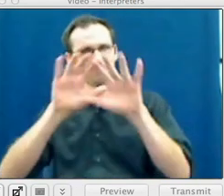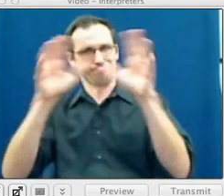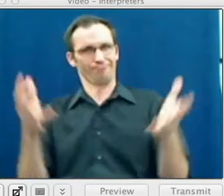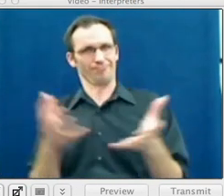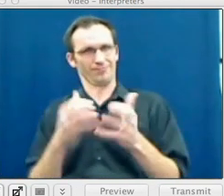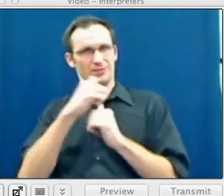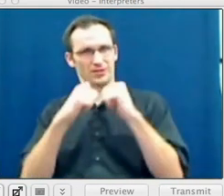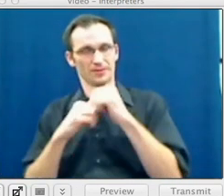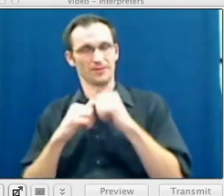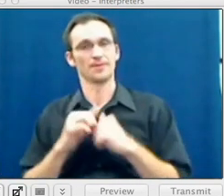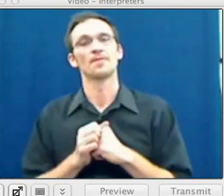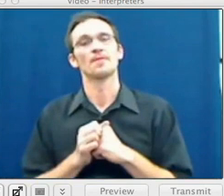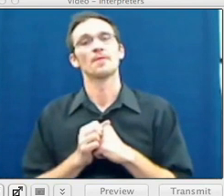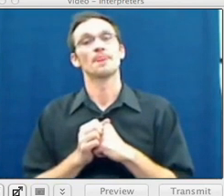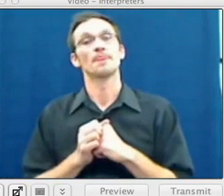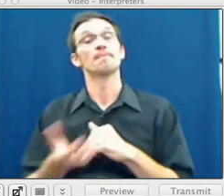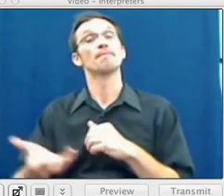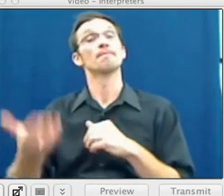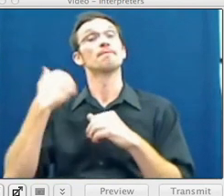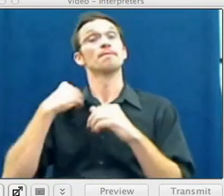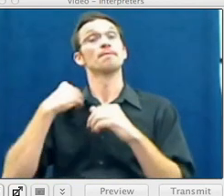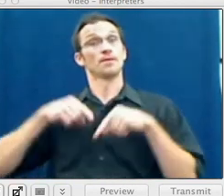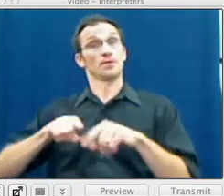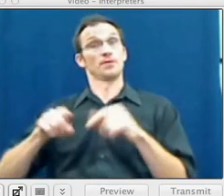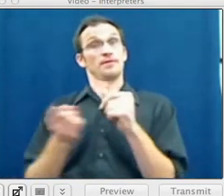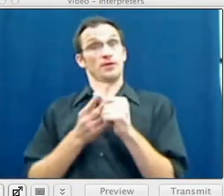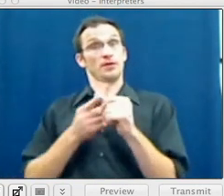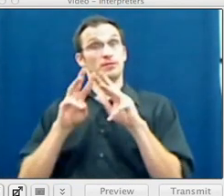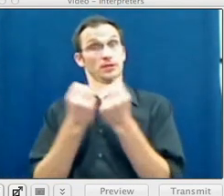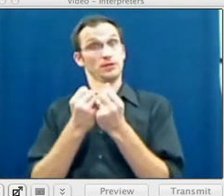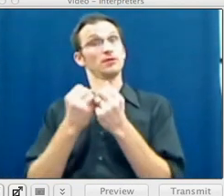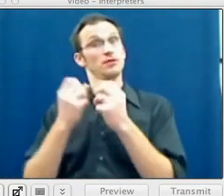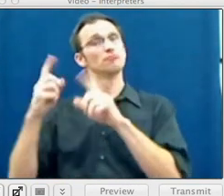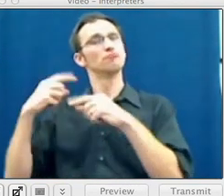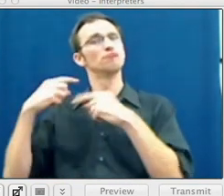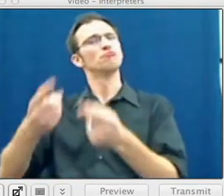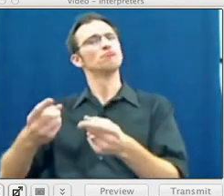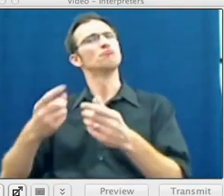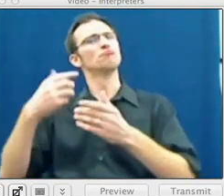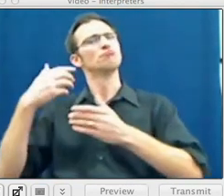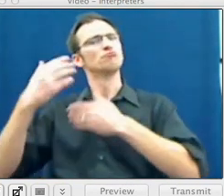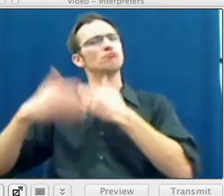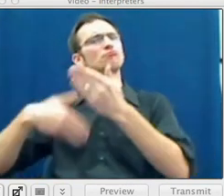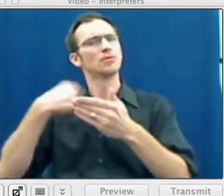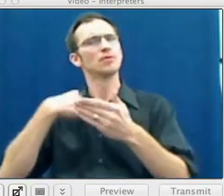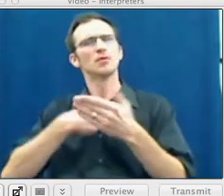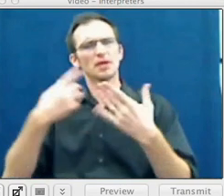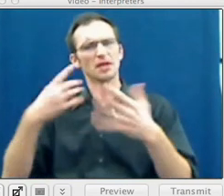And of course, in the first presentation, throughout this idea of